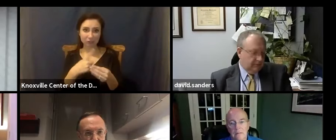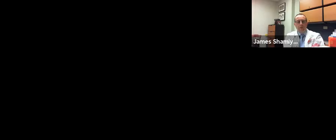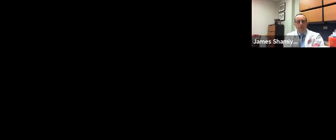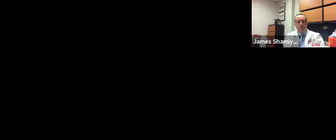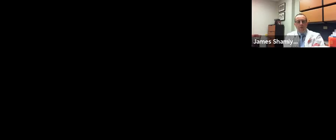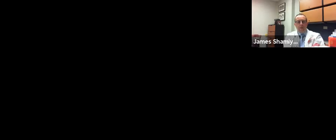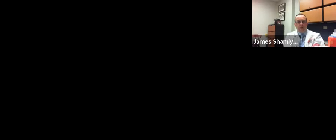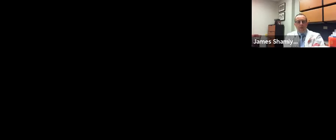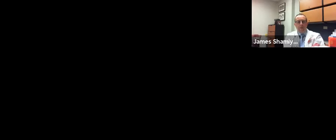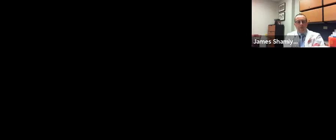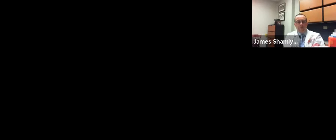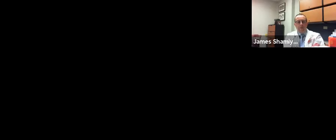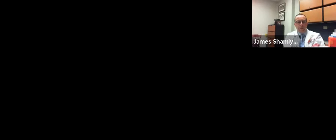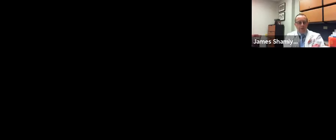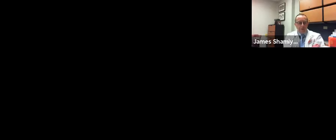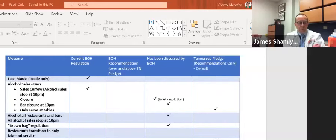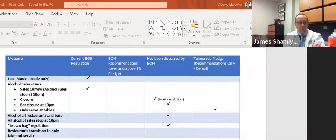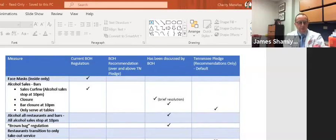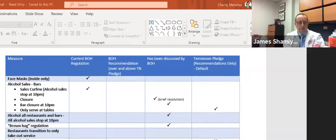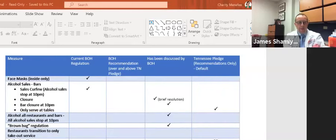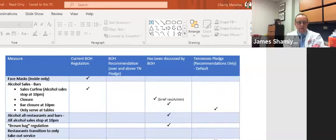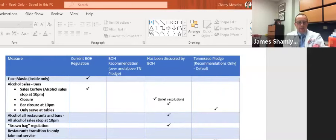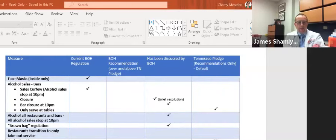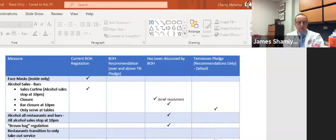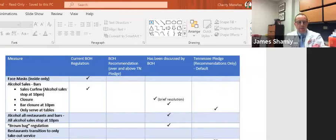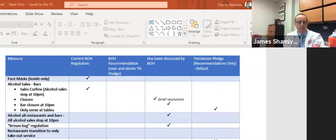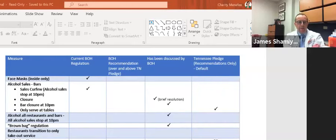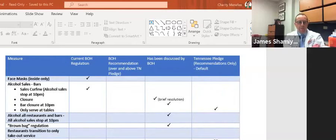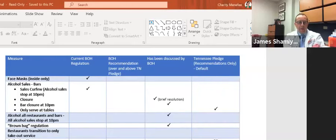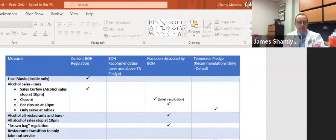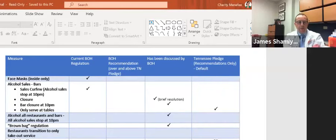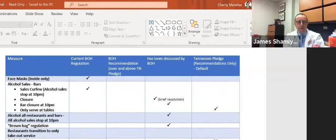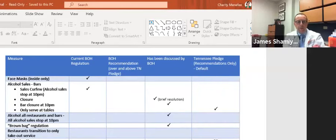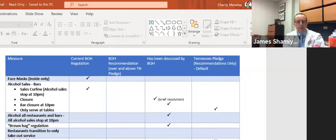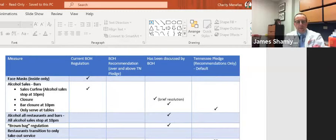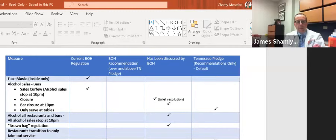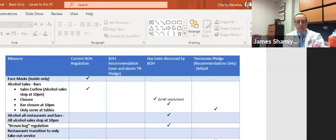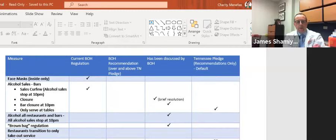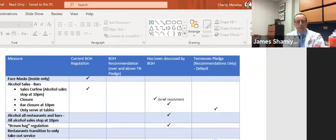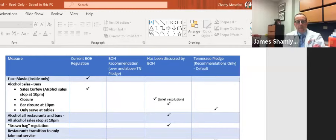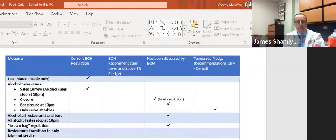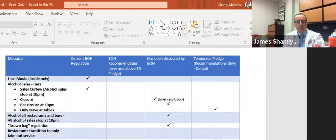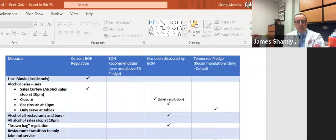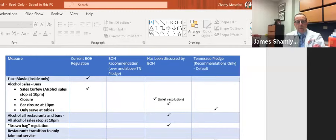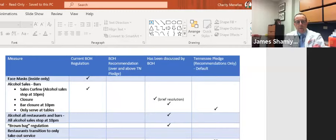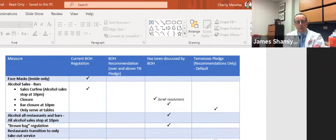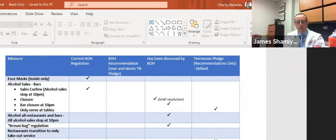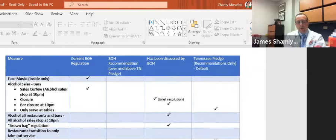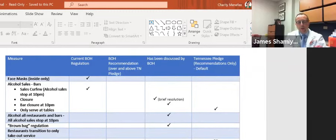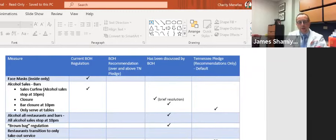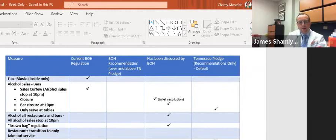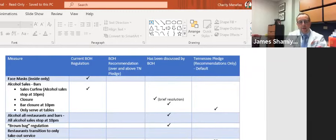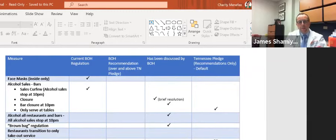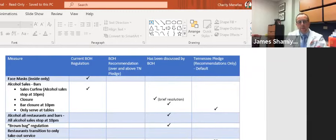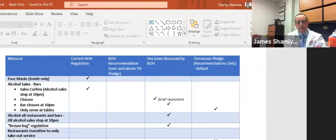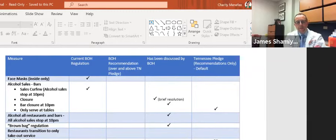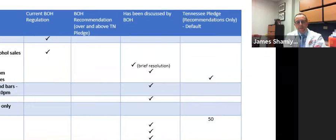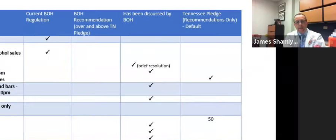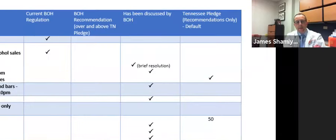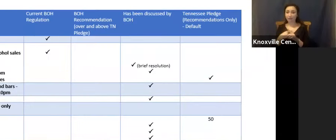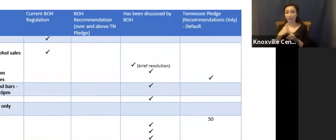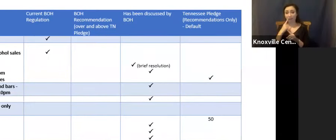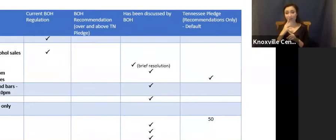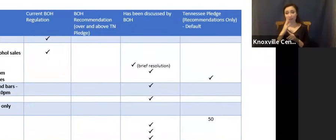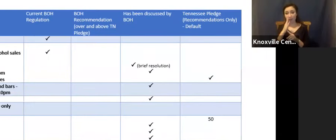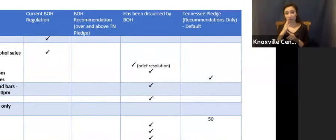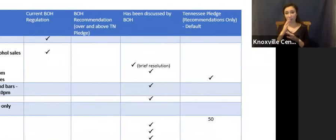approach the challenges ahead of us in the coming months, which I think are going to be in the